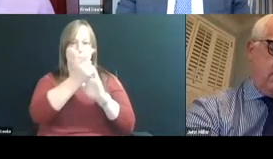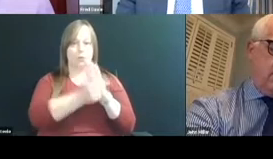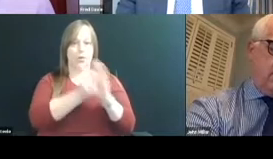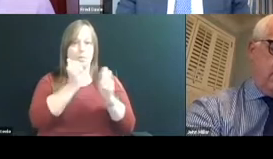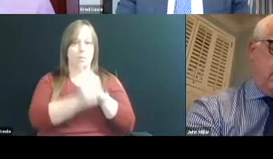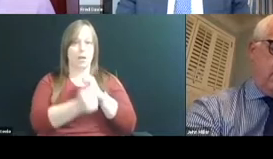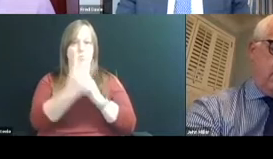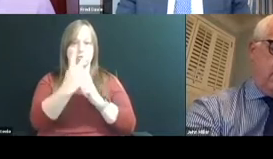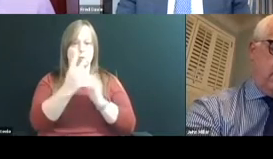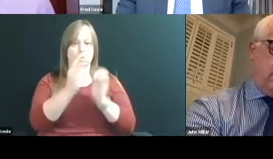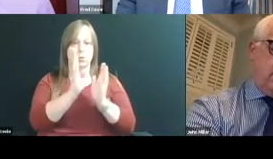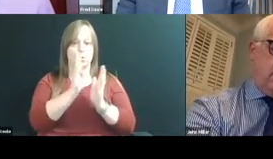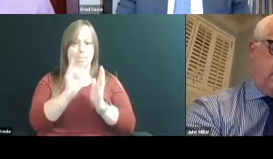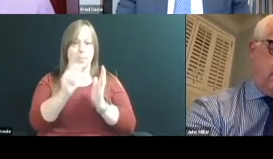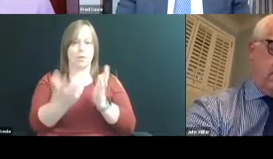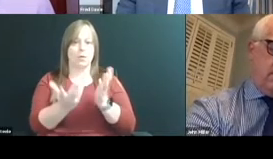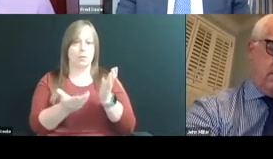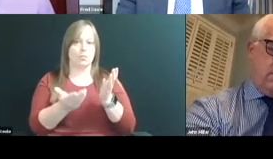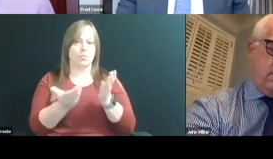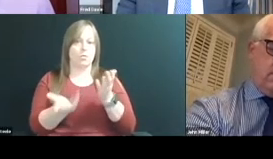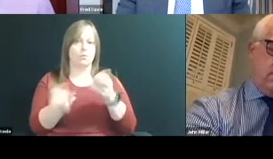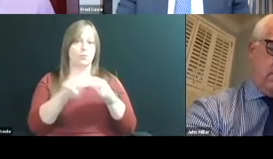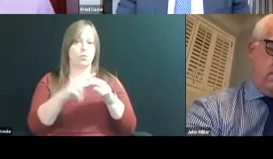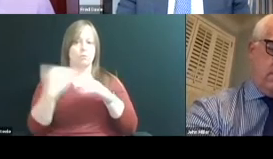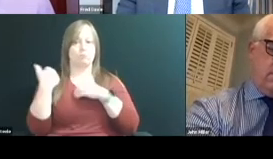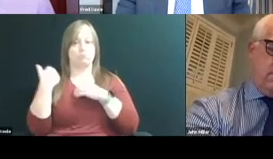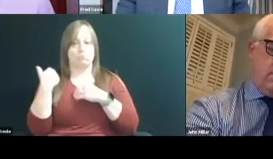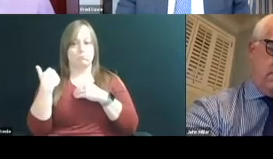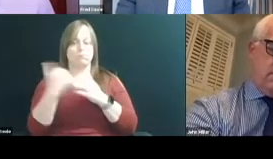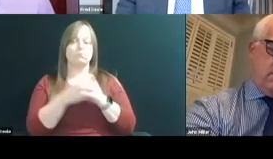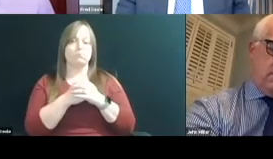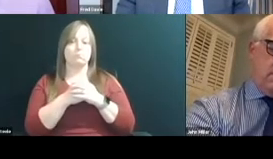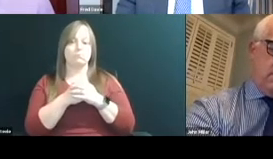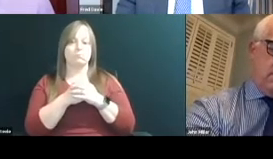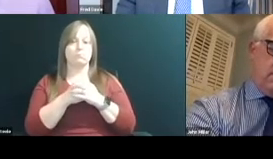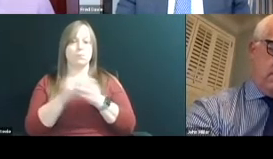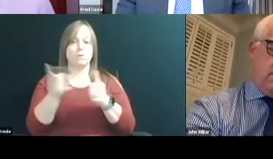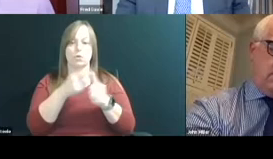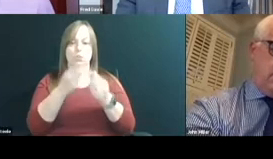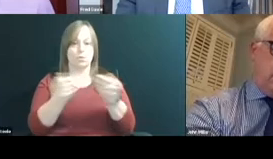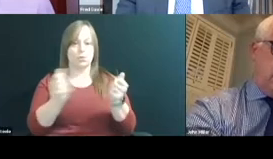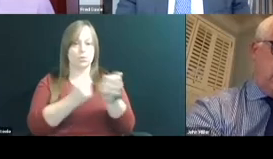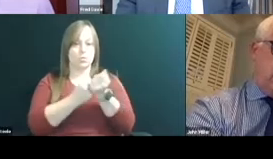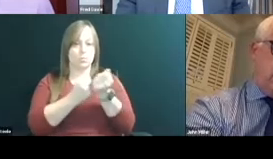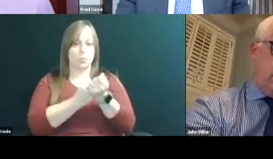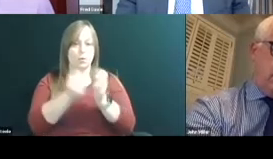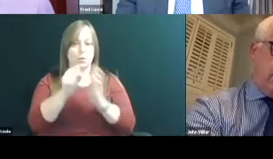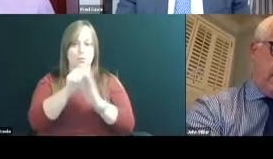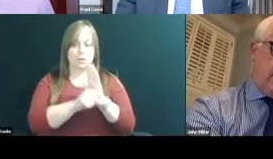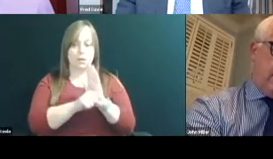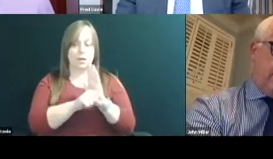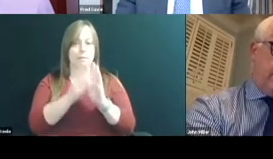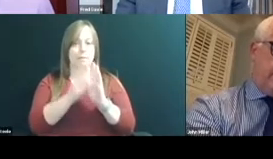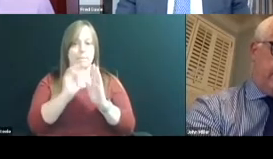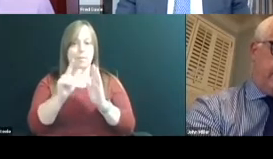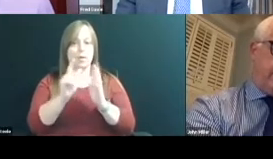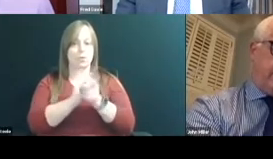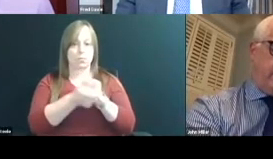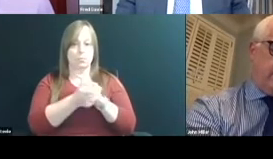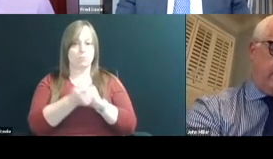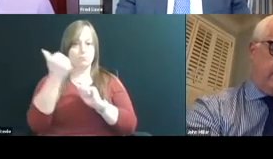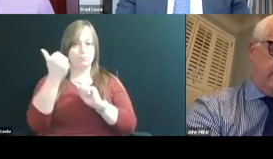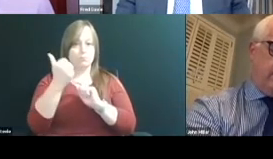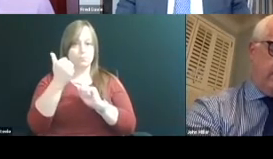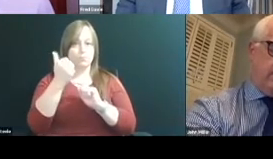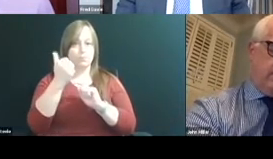pass two bills that will improve accountability. The first resolution supports a state bill to remove the police commissioner's